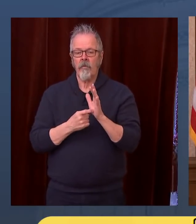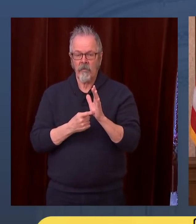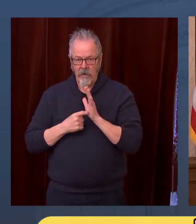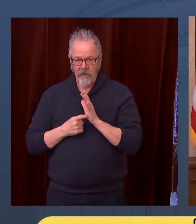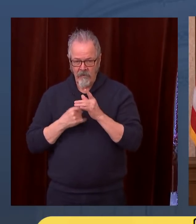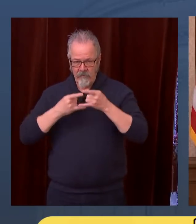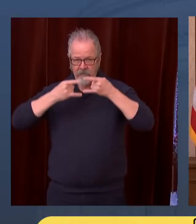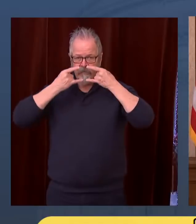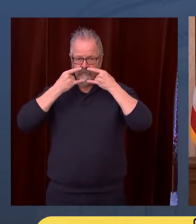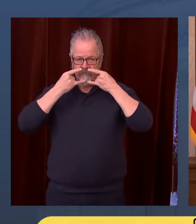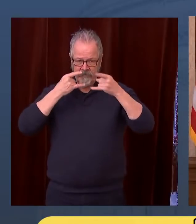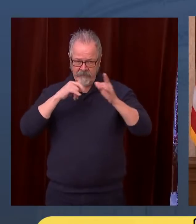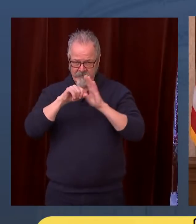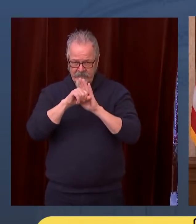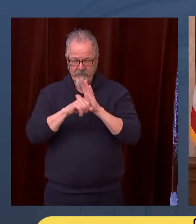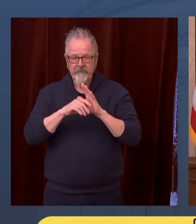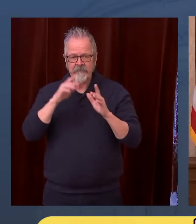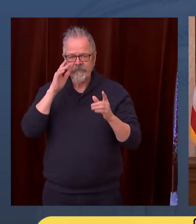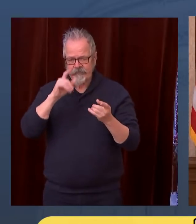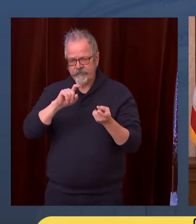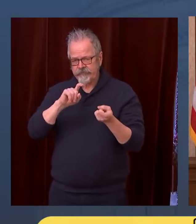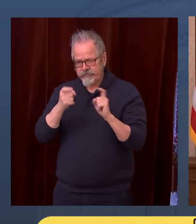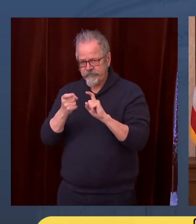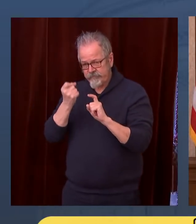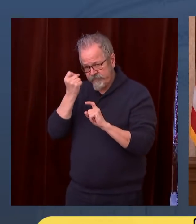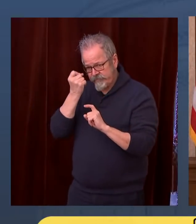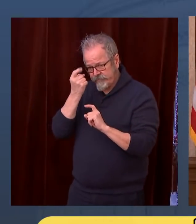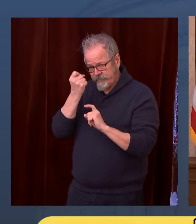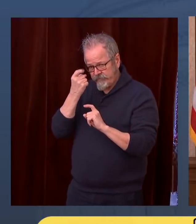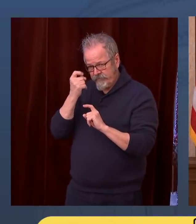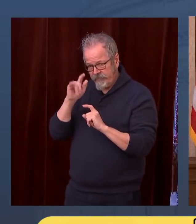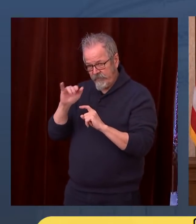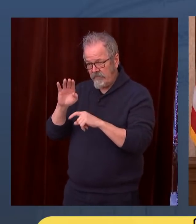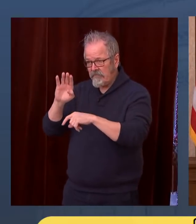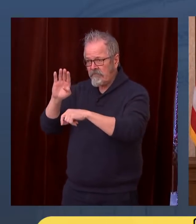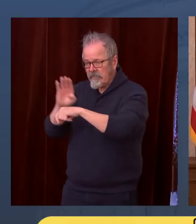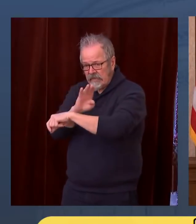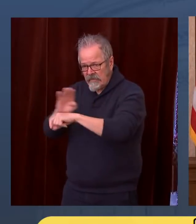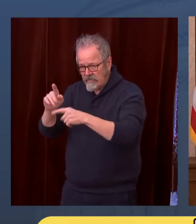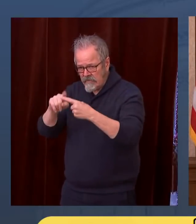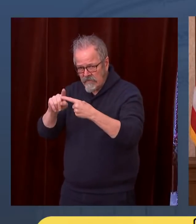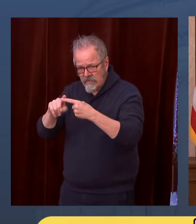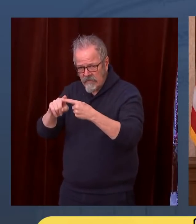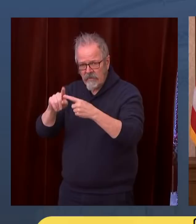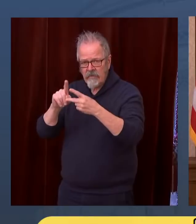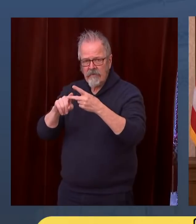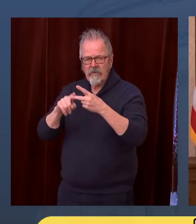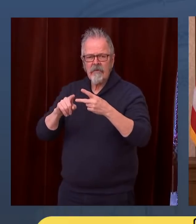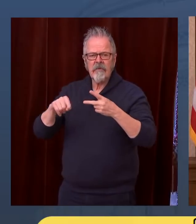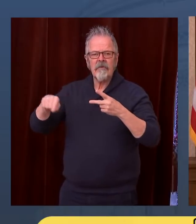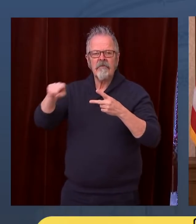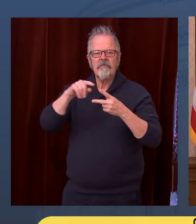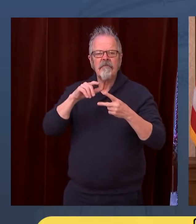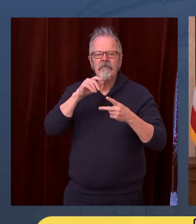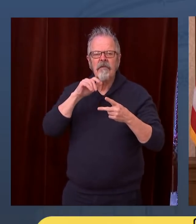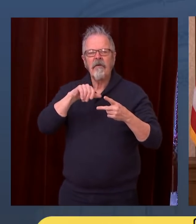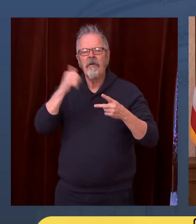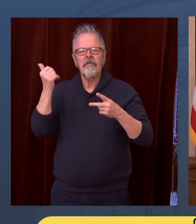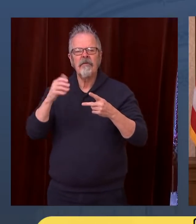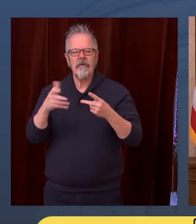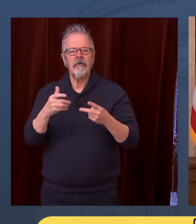not remove the ability of businesses or other entities to make their own independent